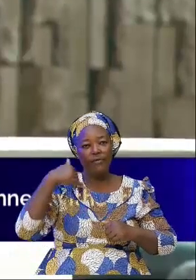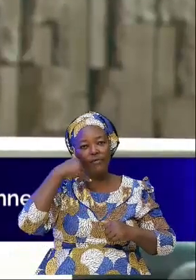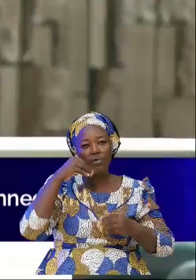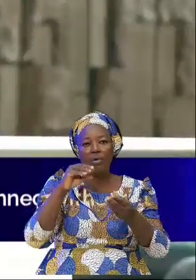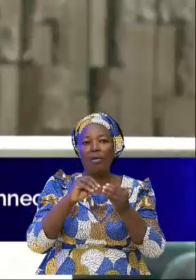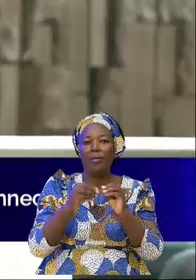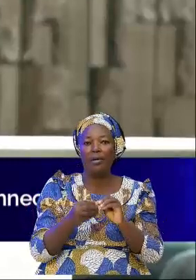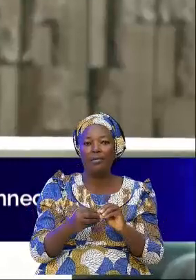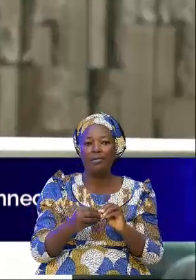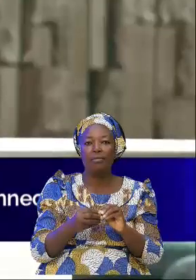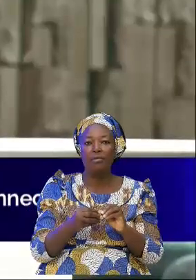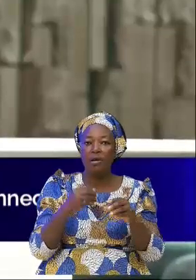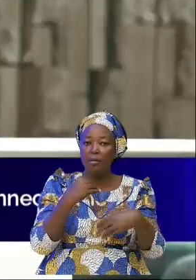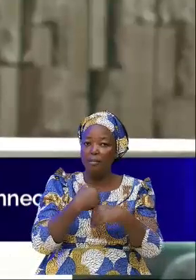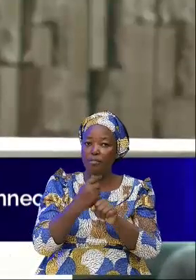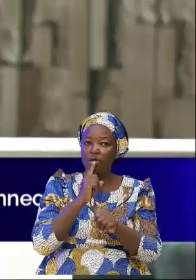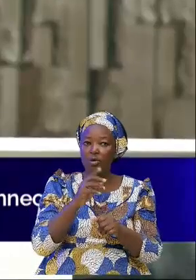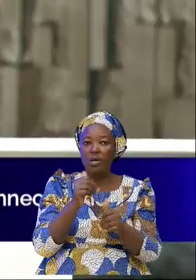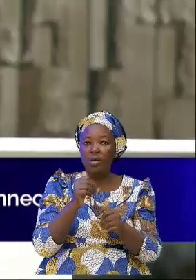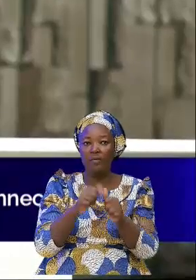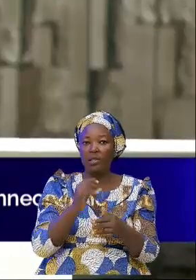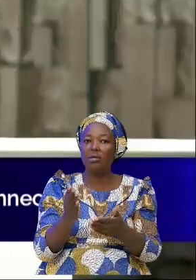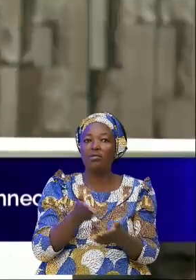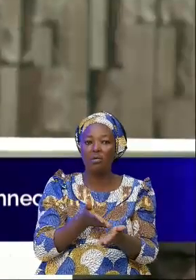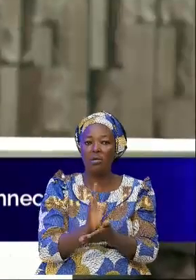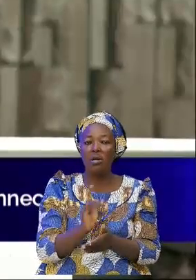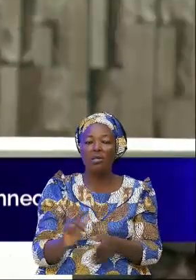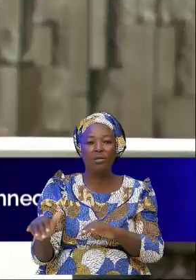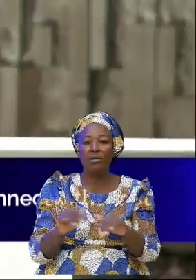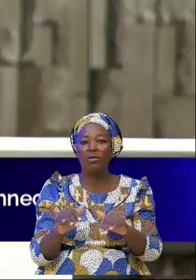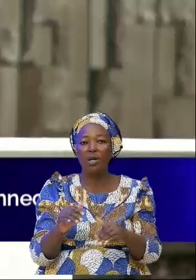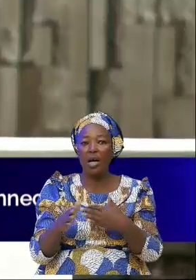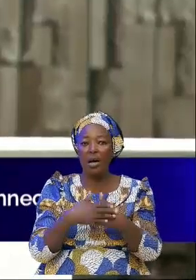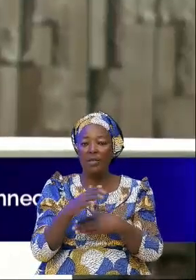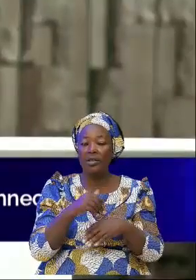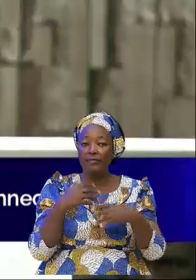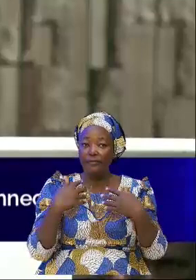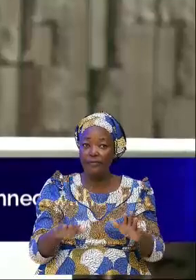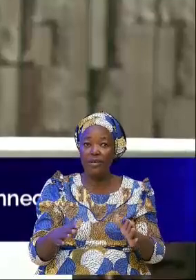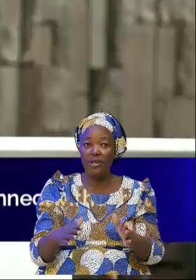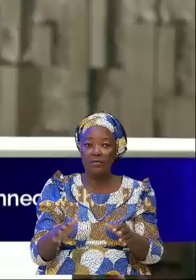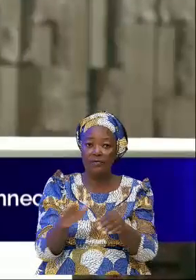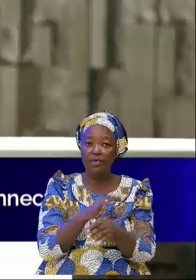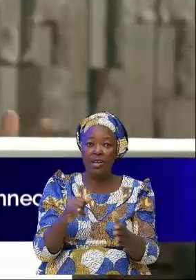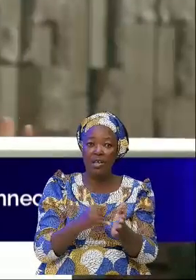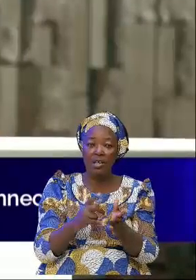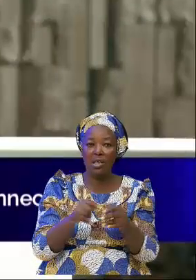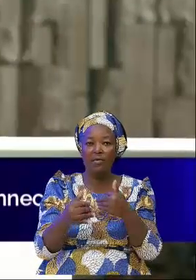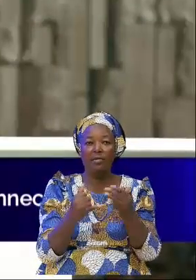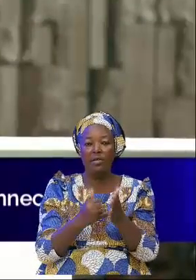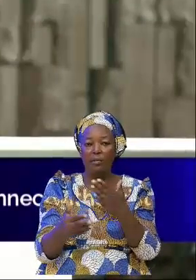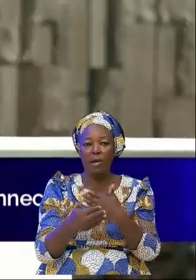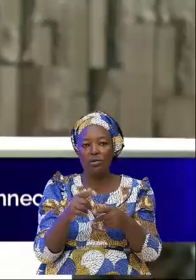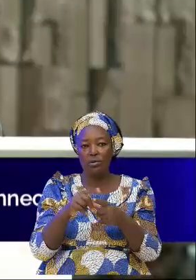their names, as well as their telephone number. Make sure everything is correctly done. After they fill